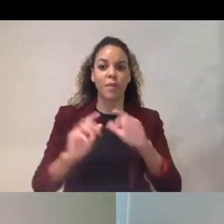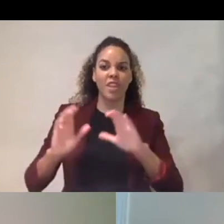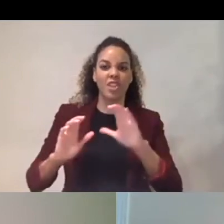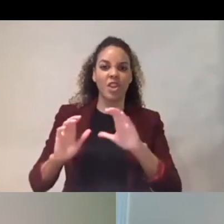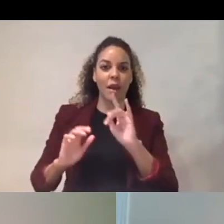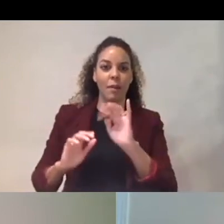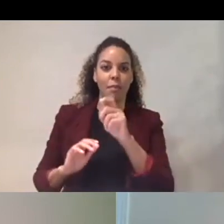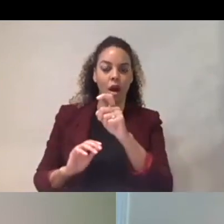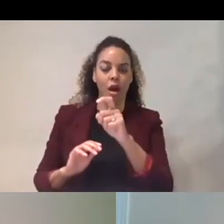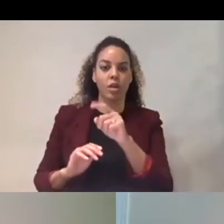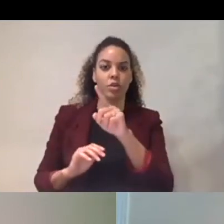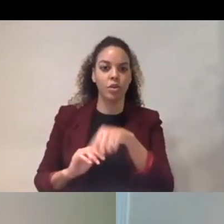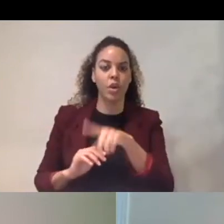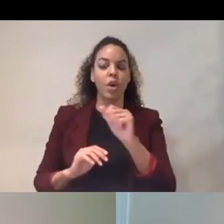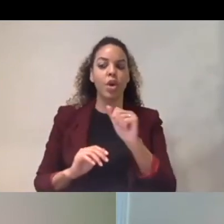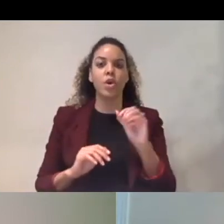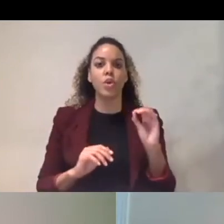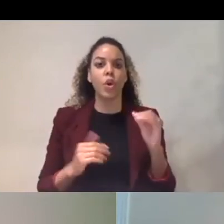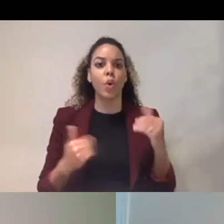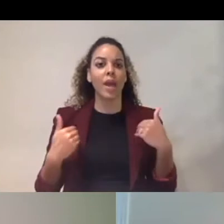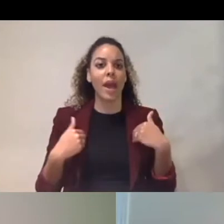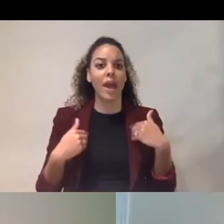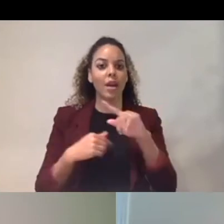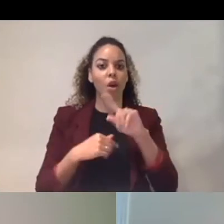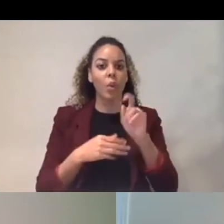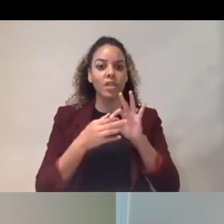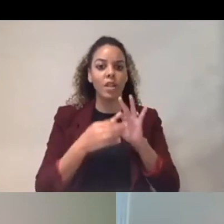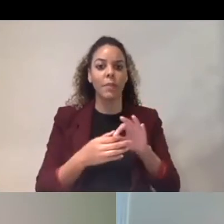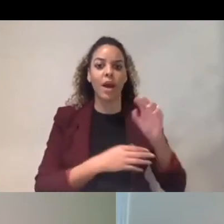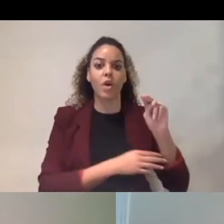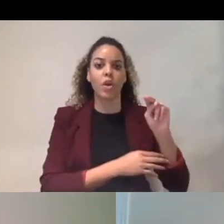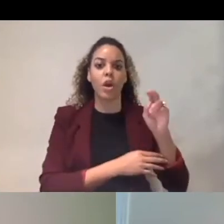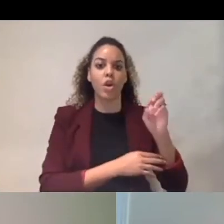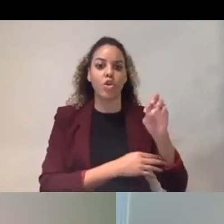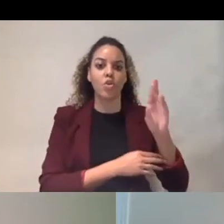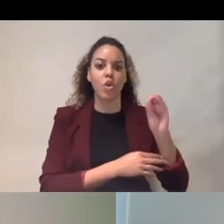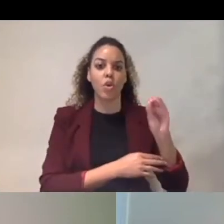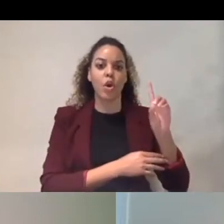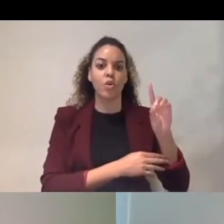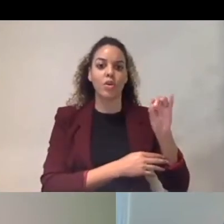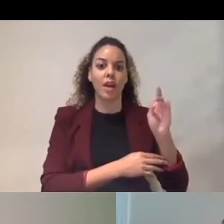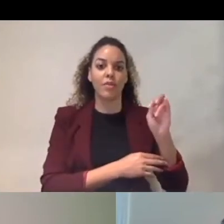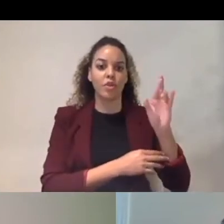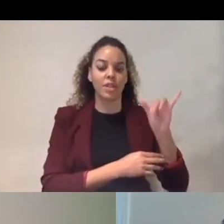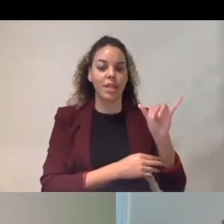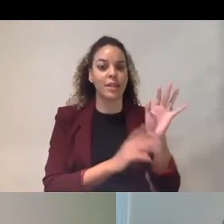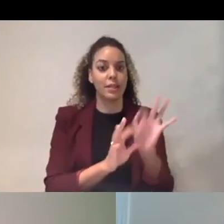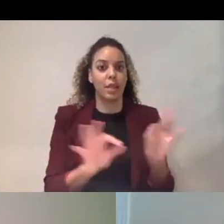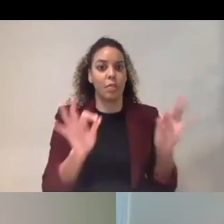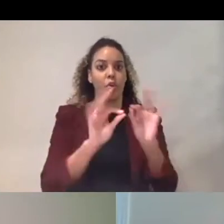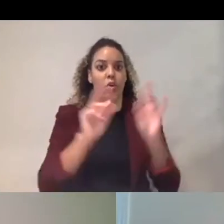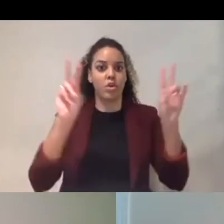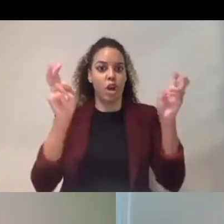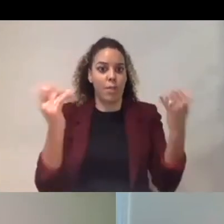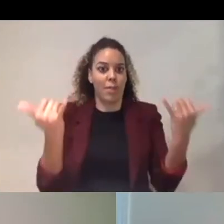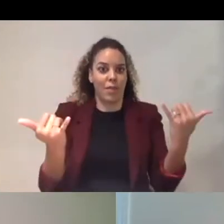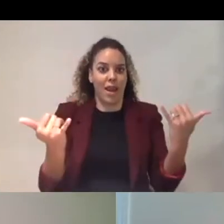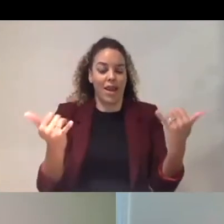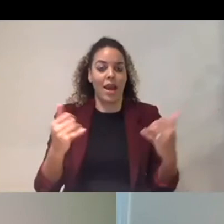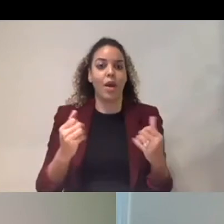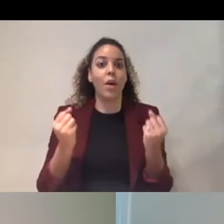have a question about, neurodiversity is a very important topic in employment these days. One of our guests mentioned how they work